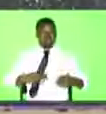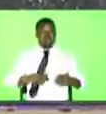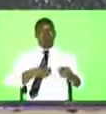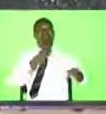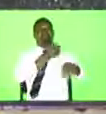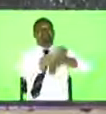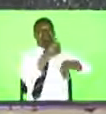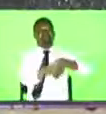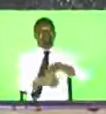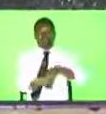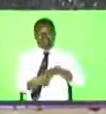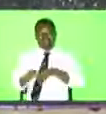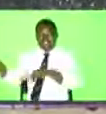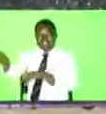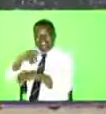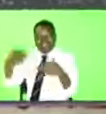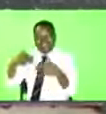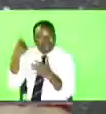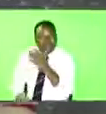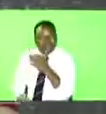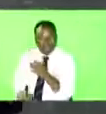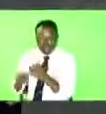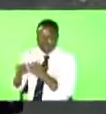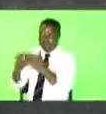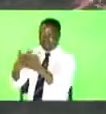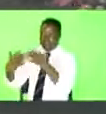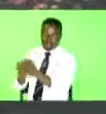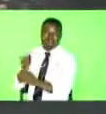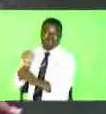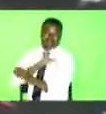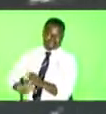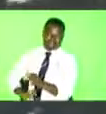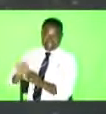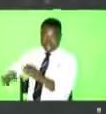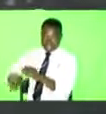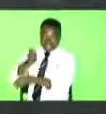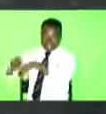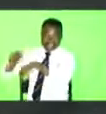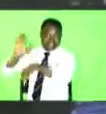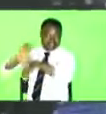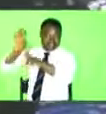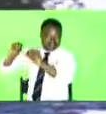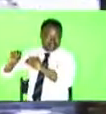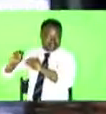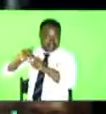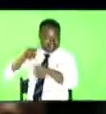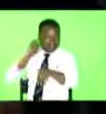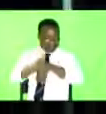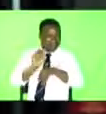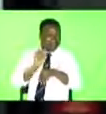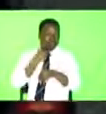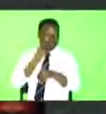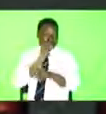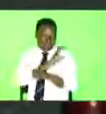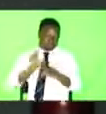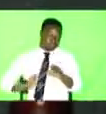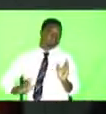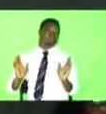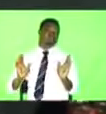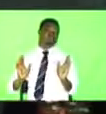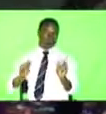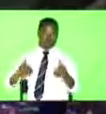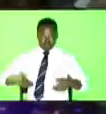afraid of the gospel of Christ. And this thing is not against the church. It is against our Christ.